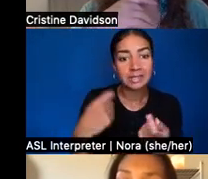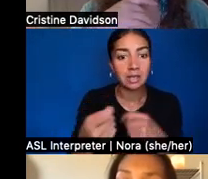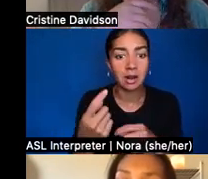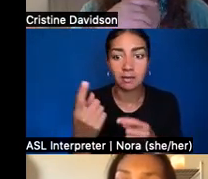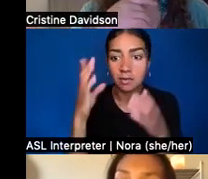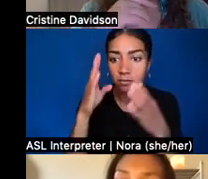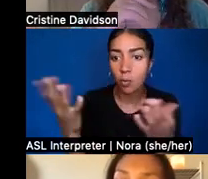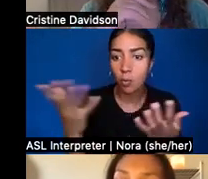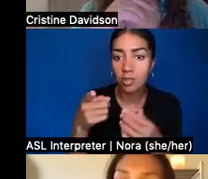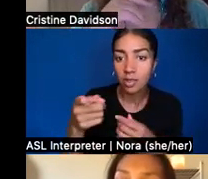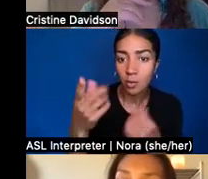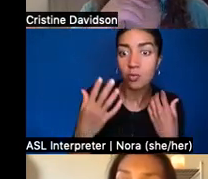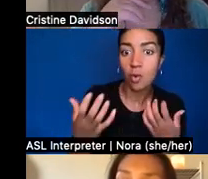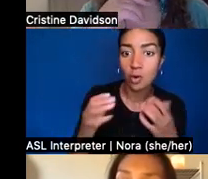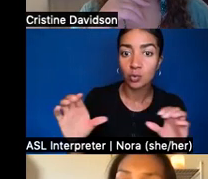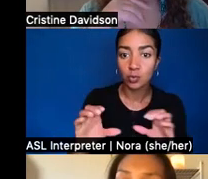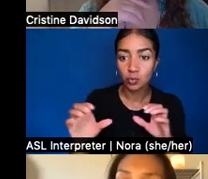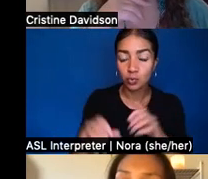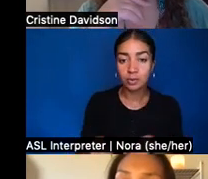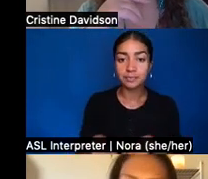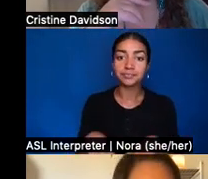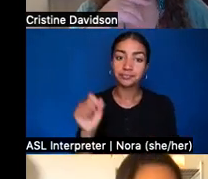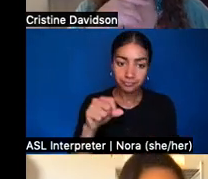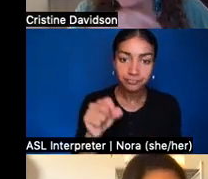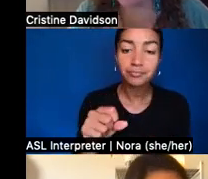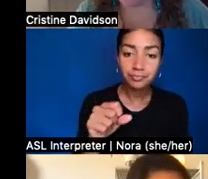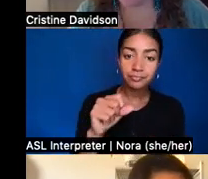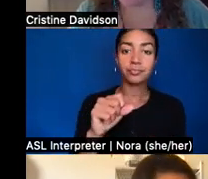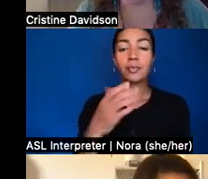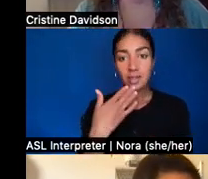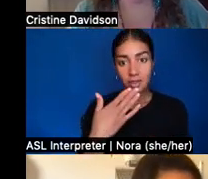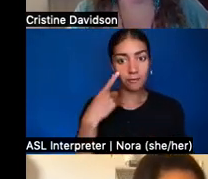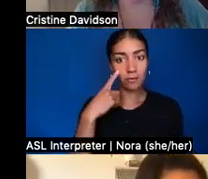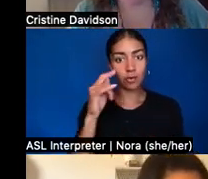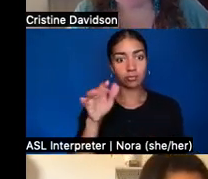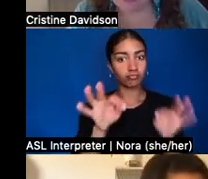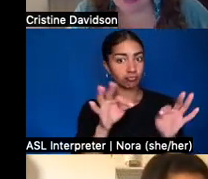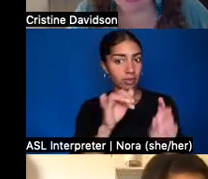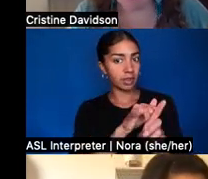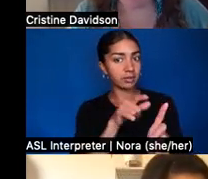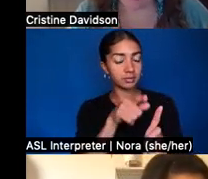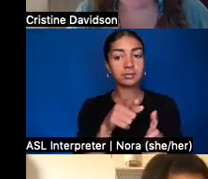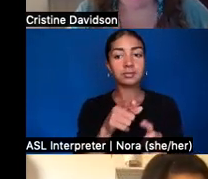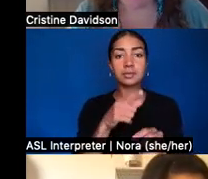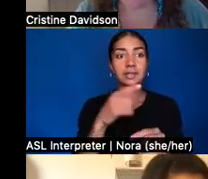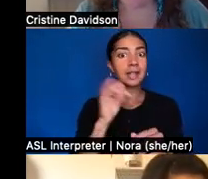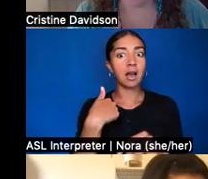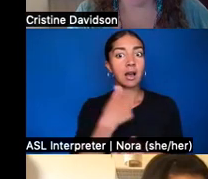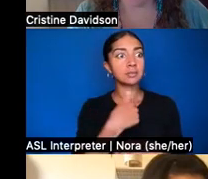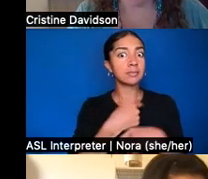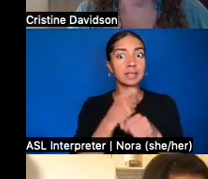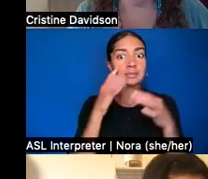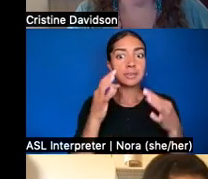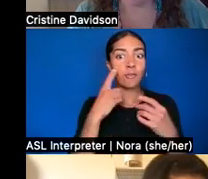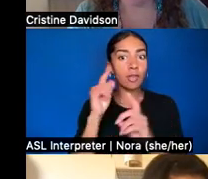Yeah. Thank you for that. It's like saying, making the choice for them. Yet Leslie saying, then it's about us and not